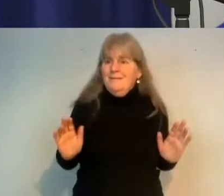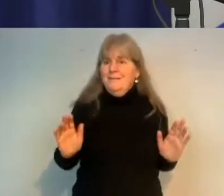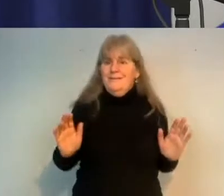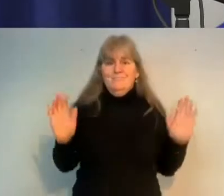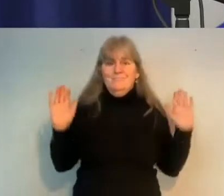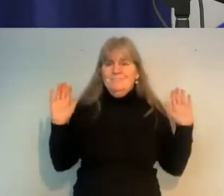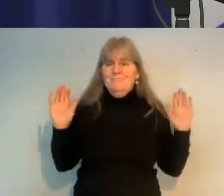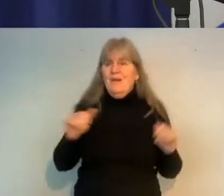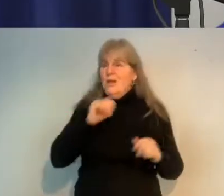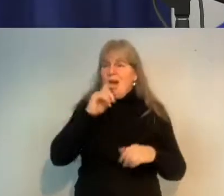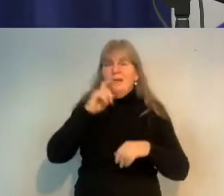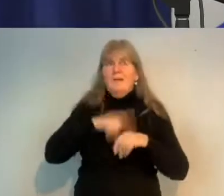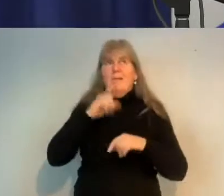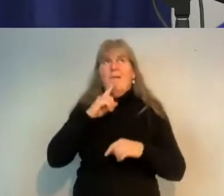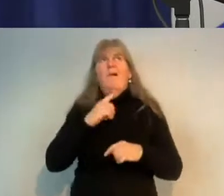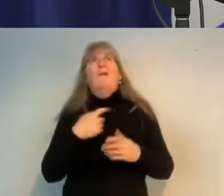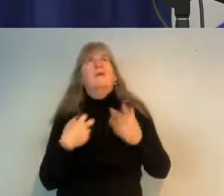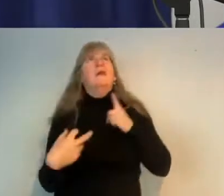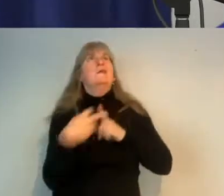to think about that.